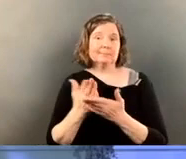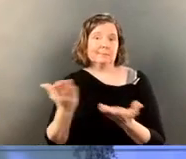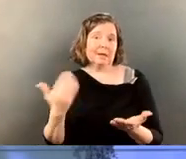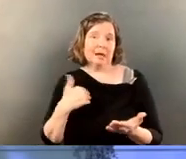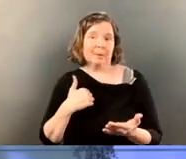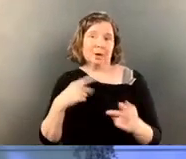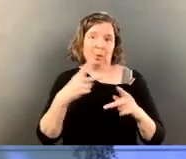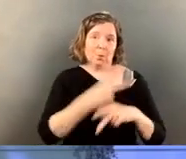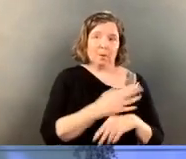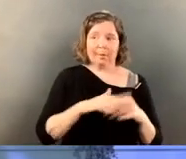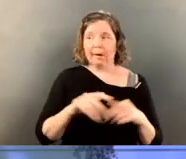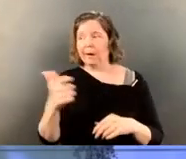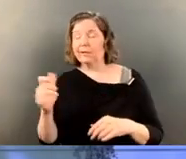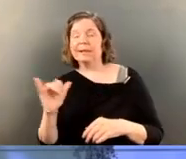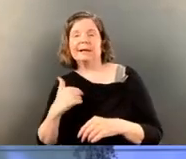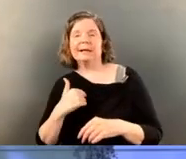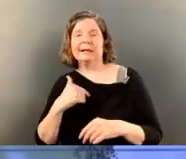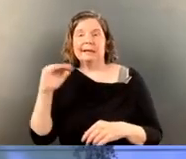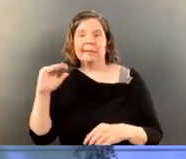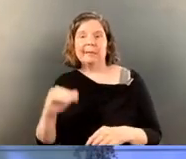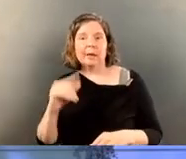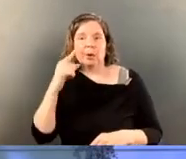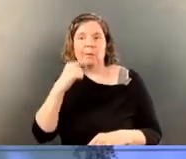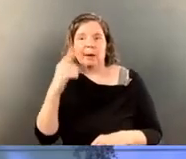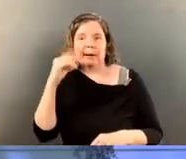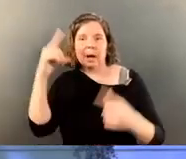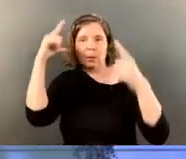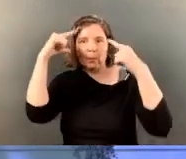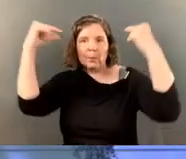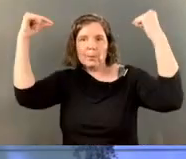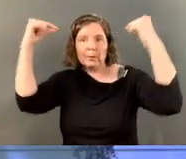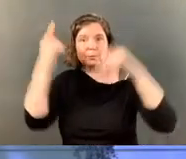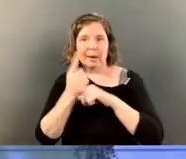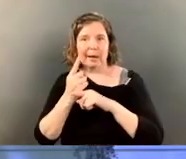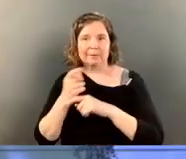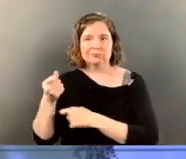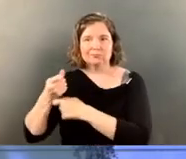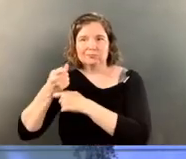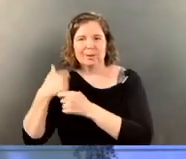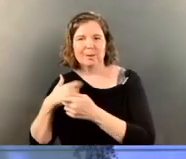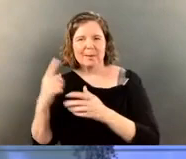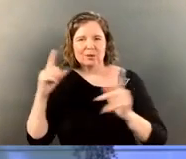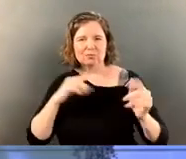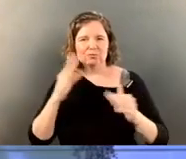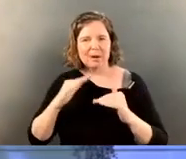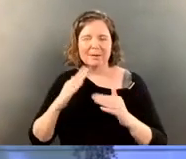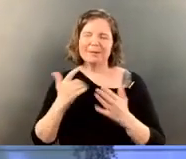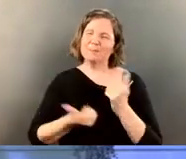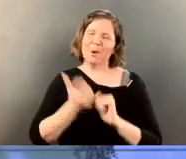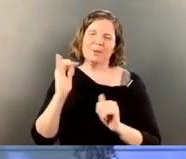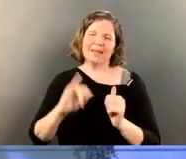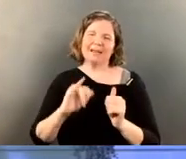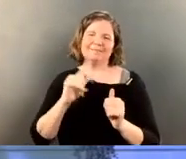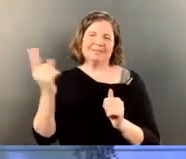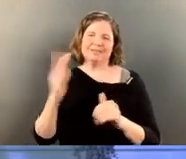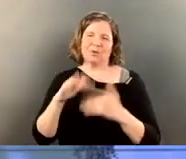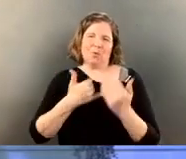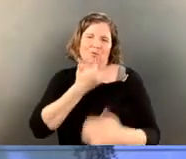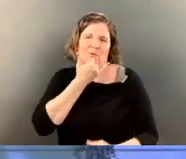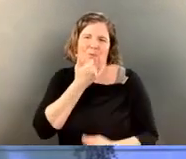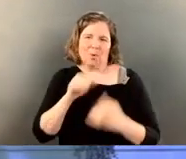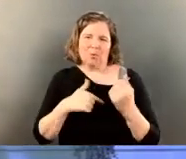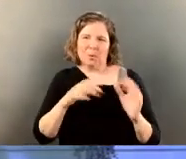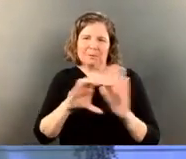have been worse than other ones, like he's this little red guy with horns, right? And he's always making trouble with people. Most of that stuff is all wrong. Most of